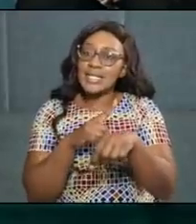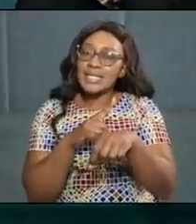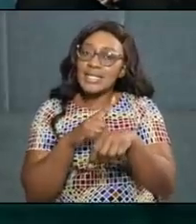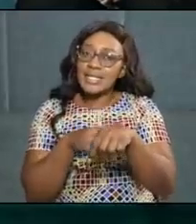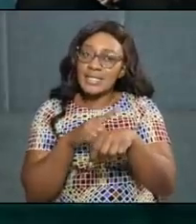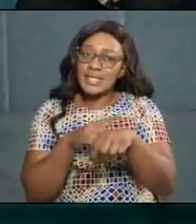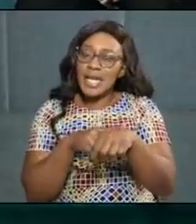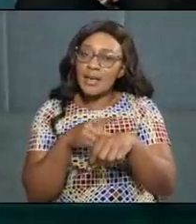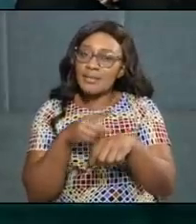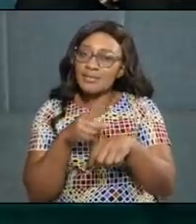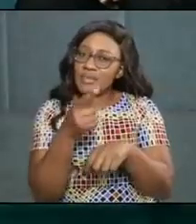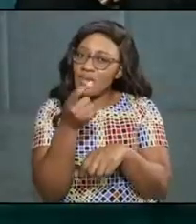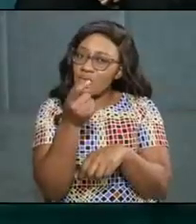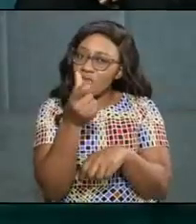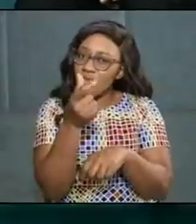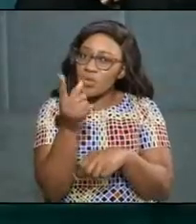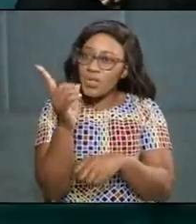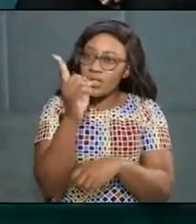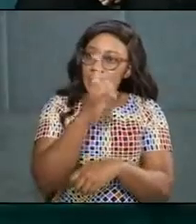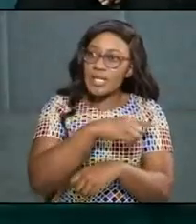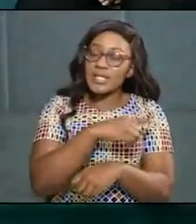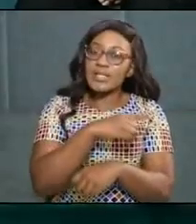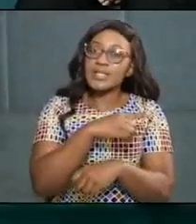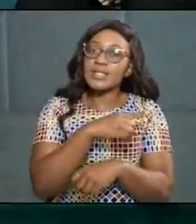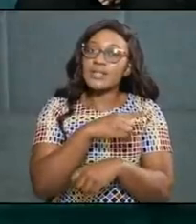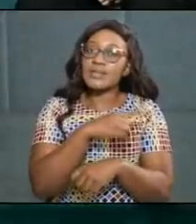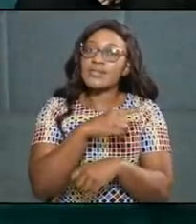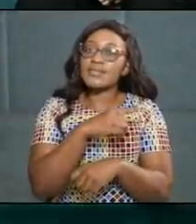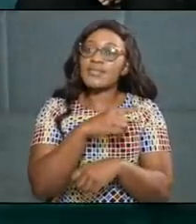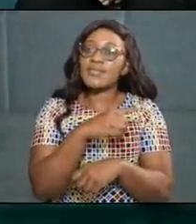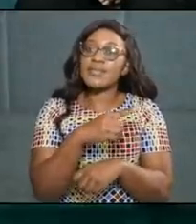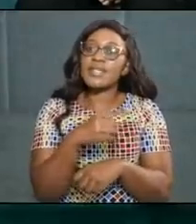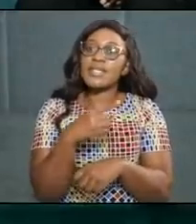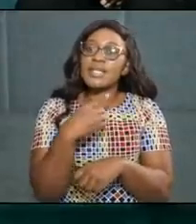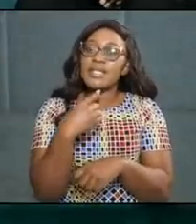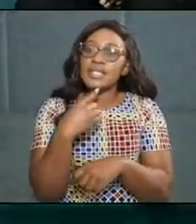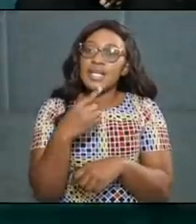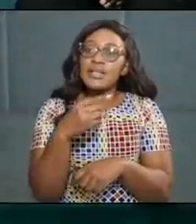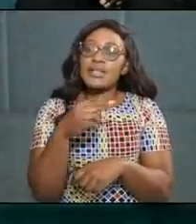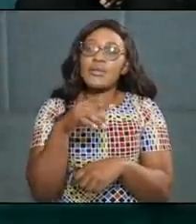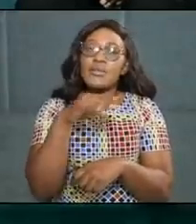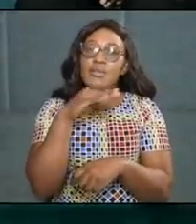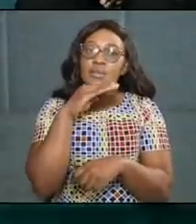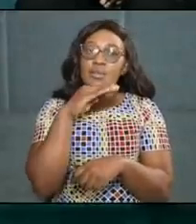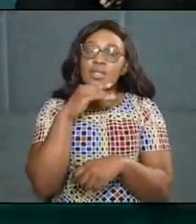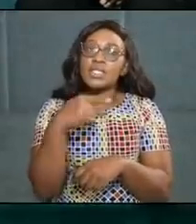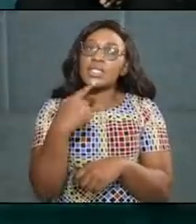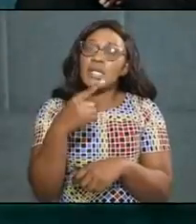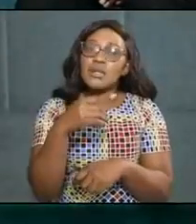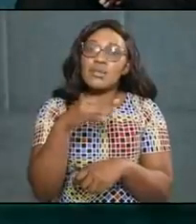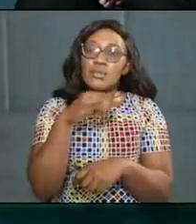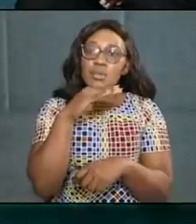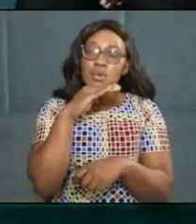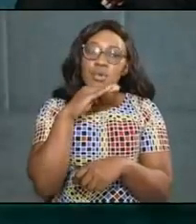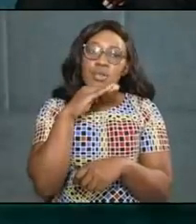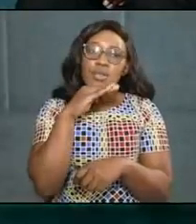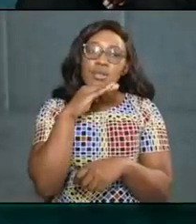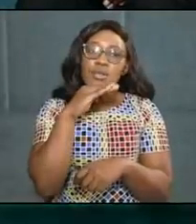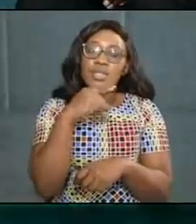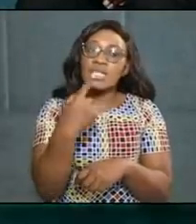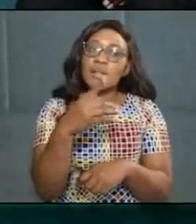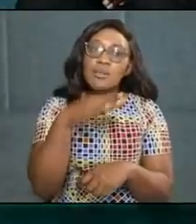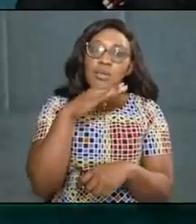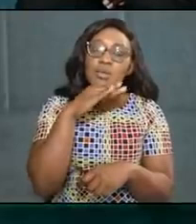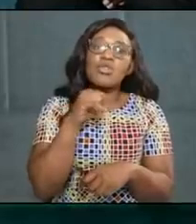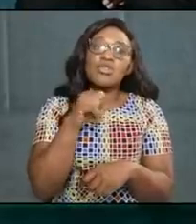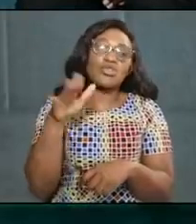days, Felix and his wife Drusilla went to listen to Paul preach about doing the right thing, self-control,